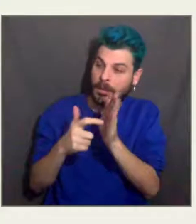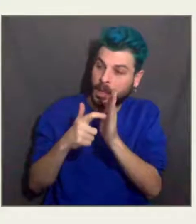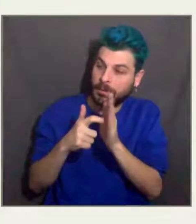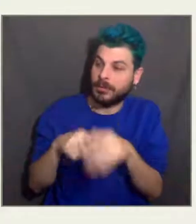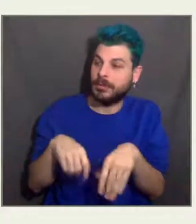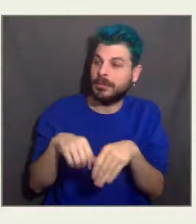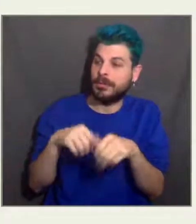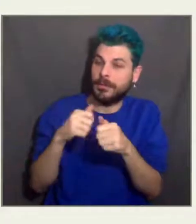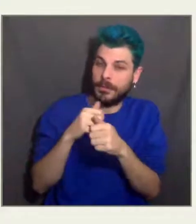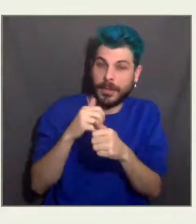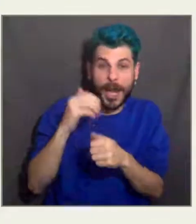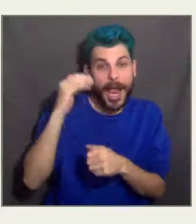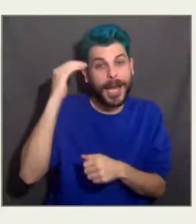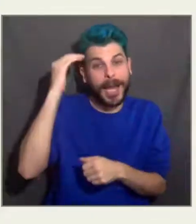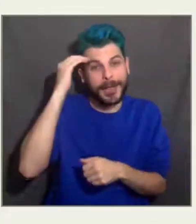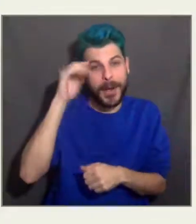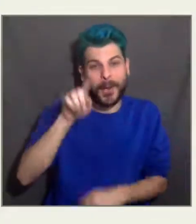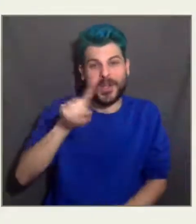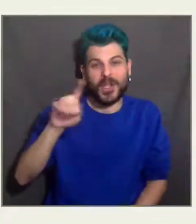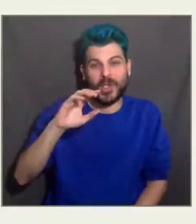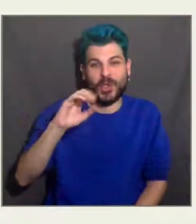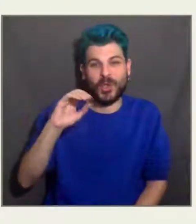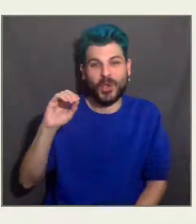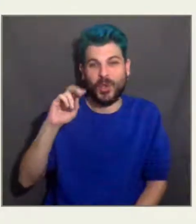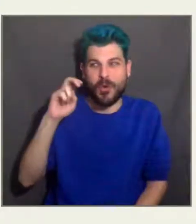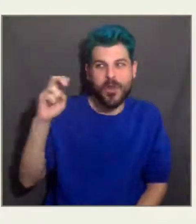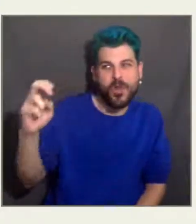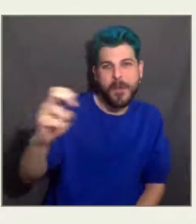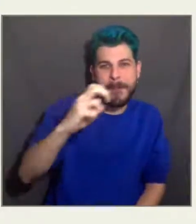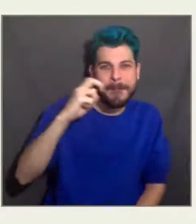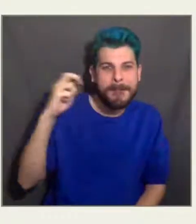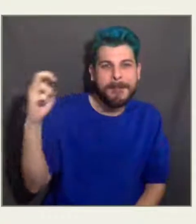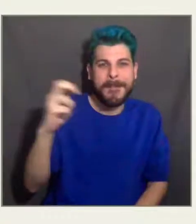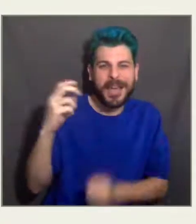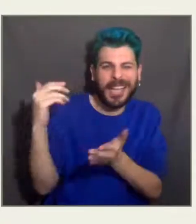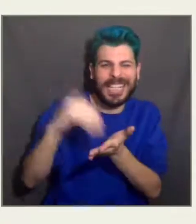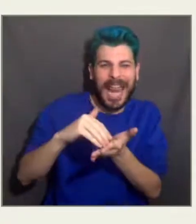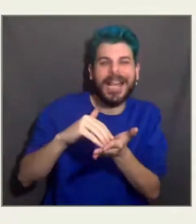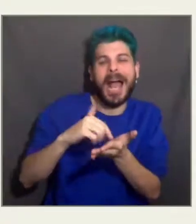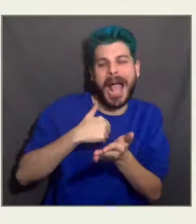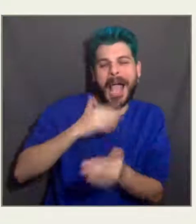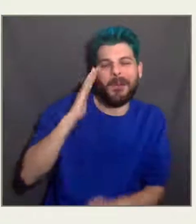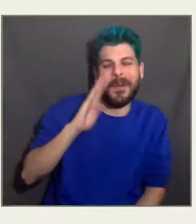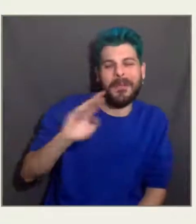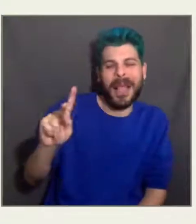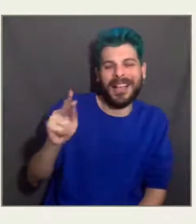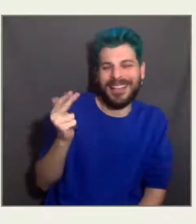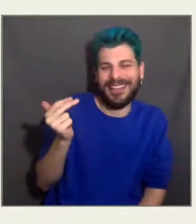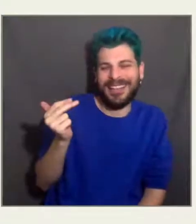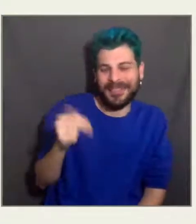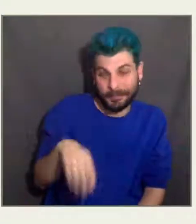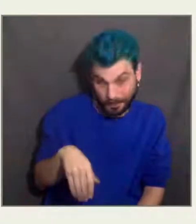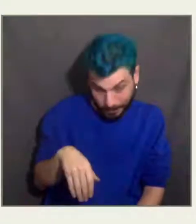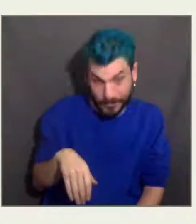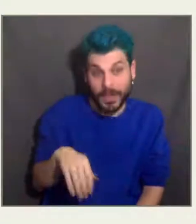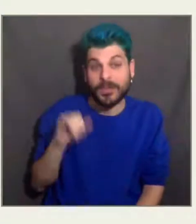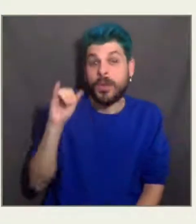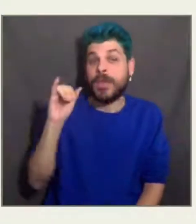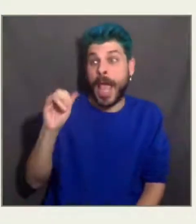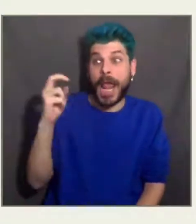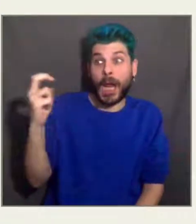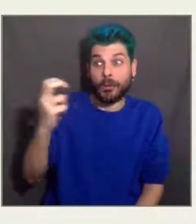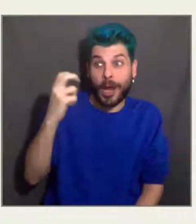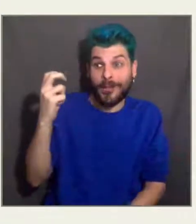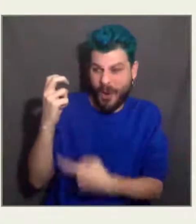zoo train has the full loop going on now. So, you know. But I want to pivot again. That's a transportation issue, so I want to talk